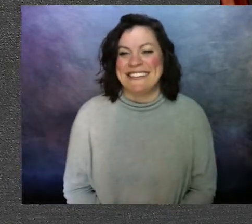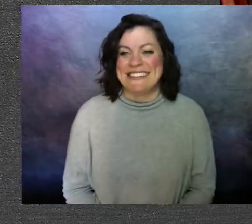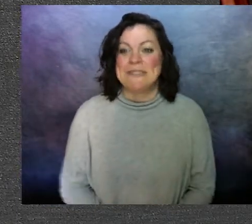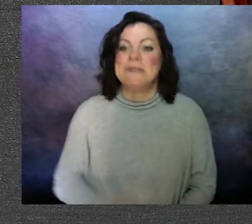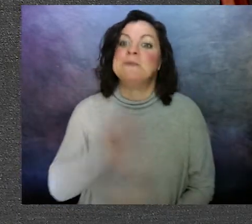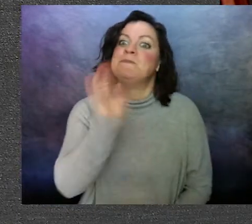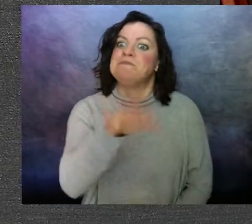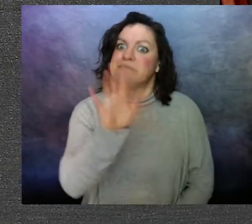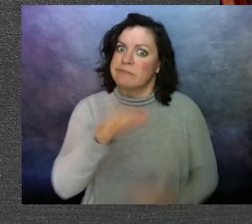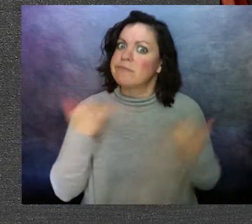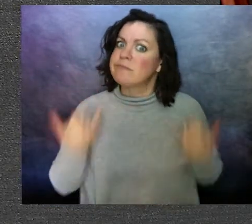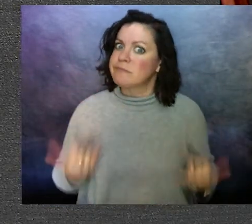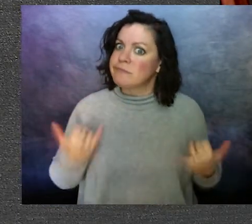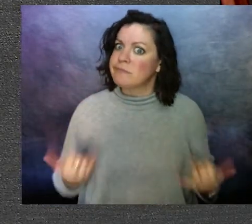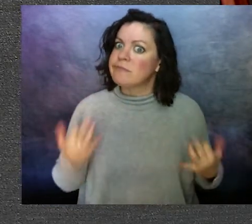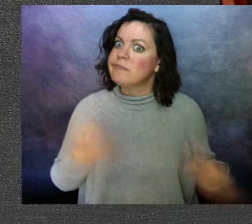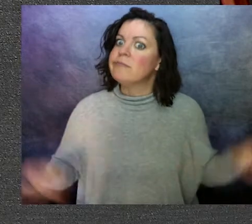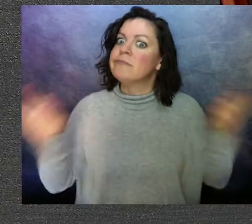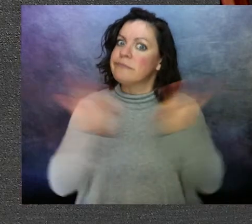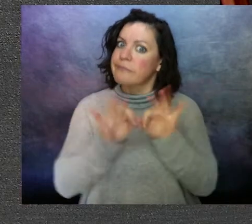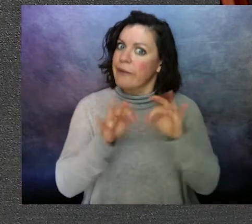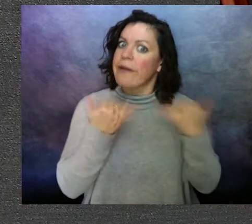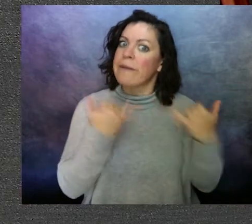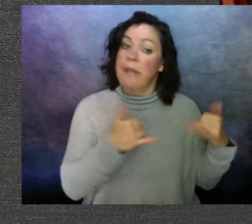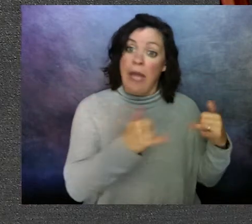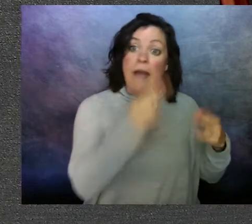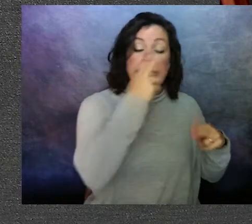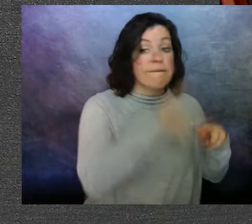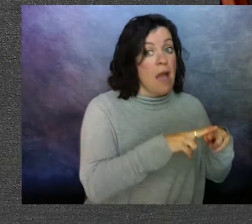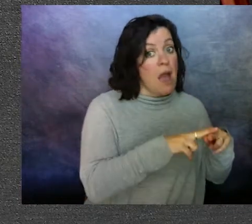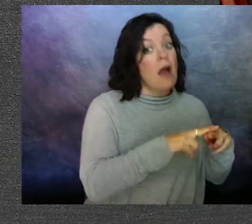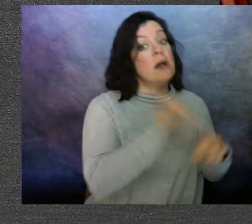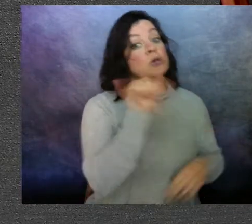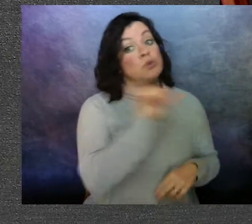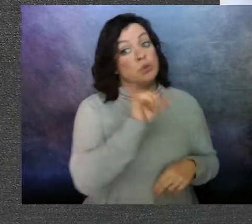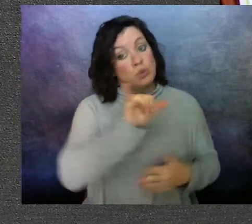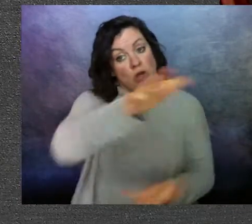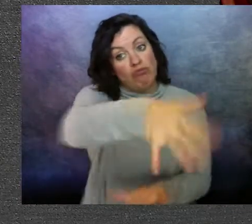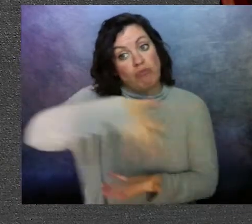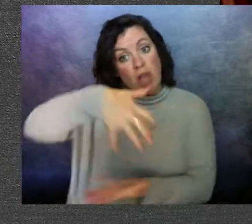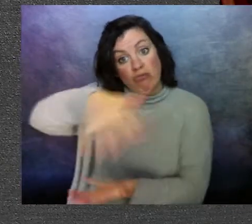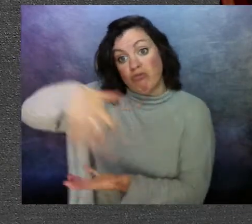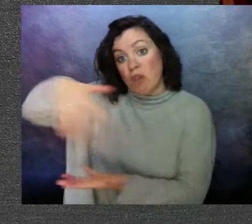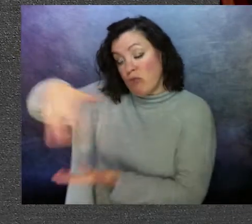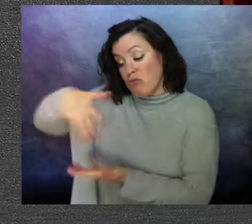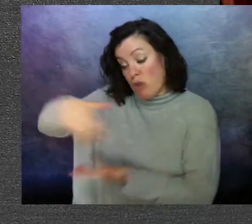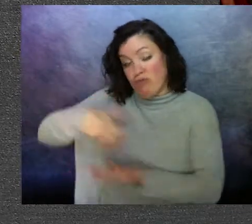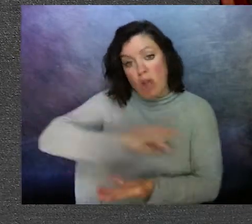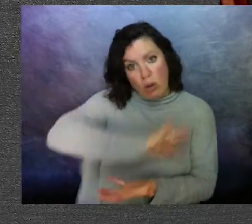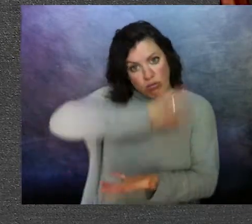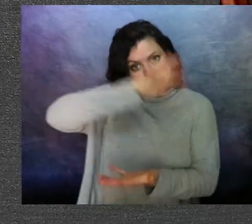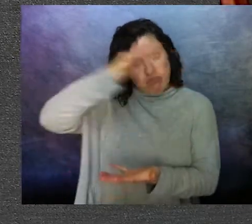Okay, okay, we had our fun. Now grab a rake, everyone.